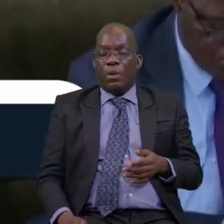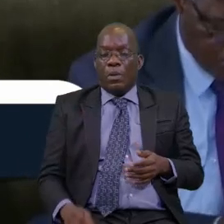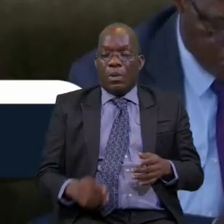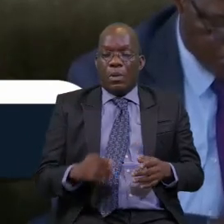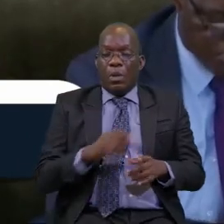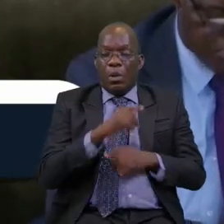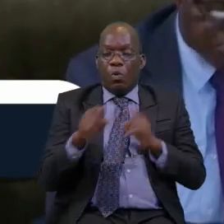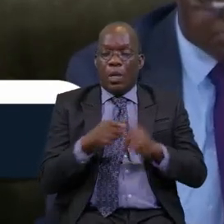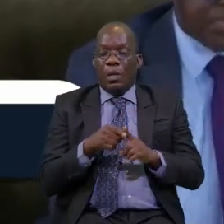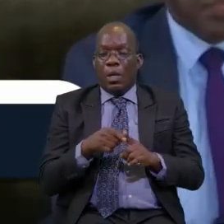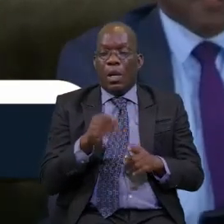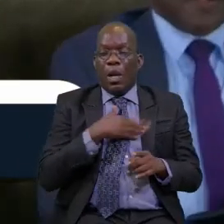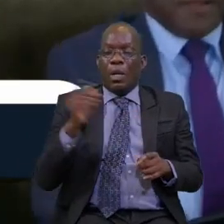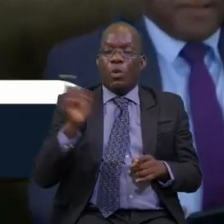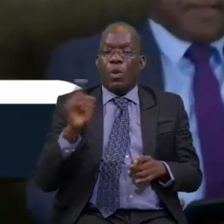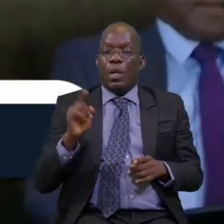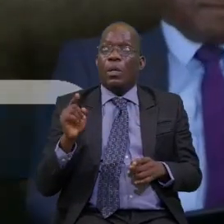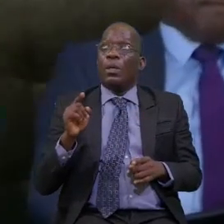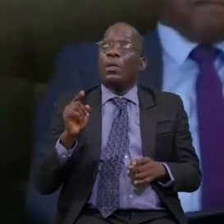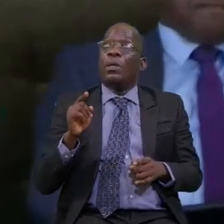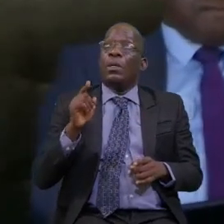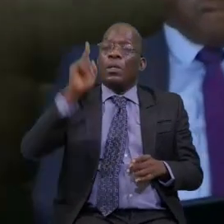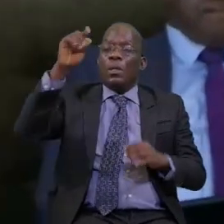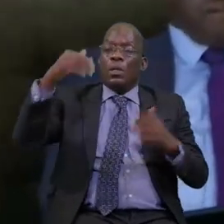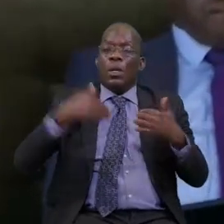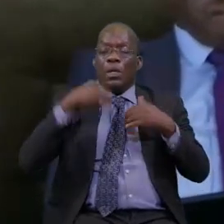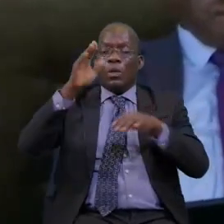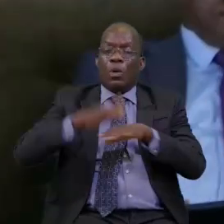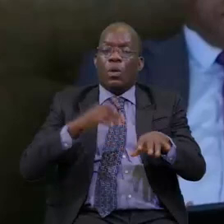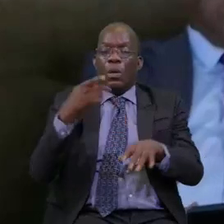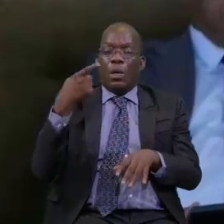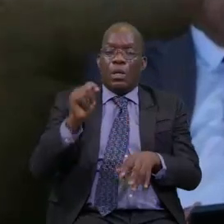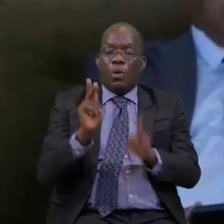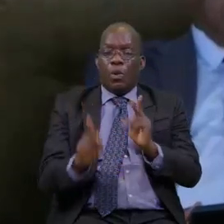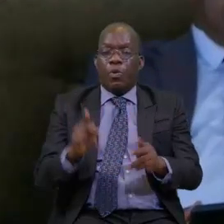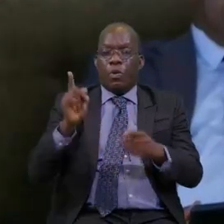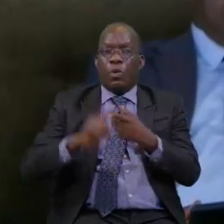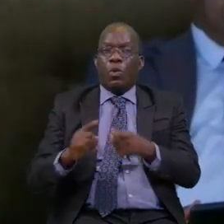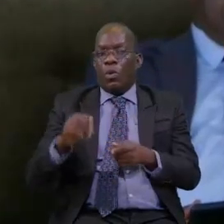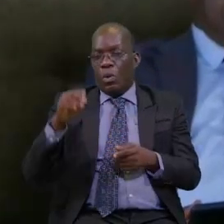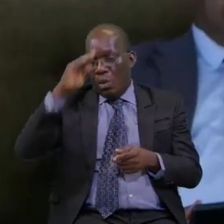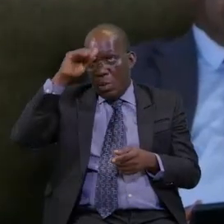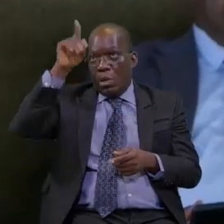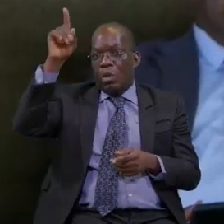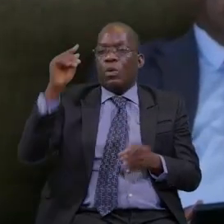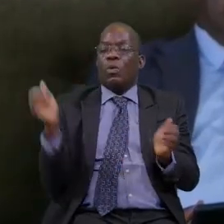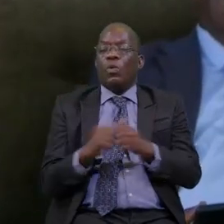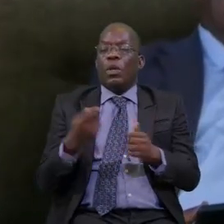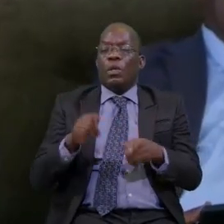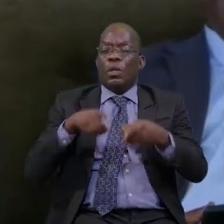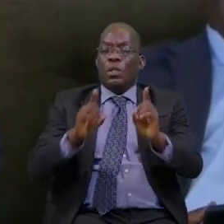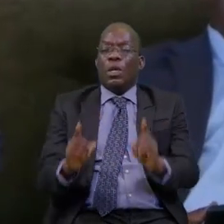when he had called the people unto him with his disciples also, he said